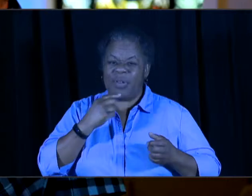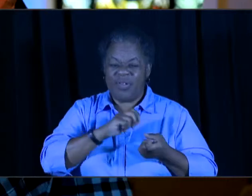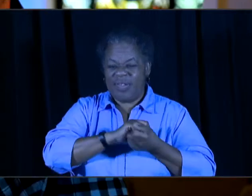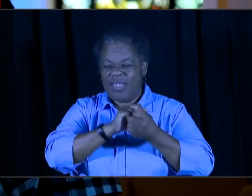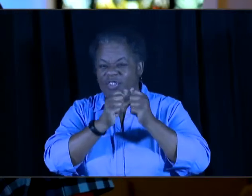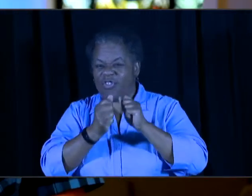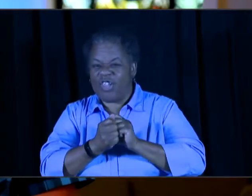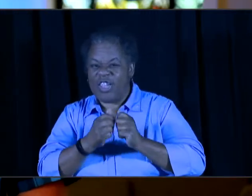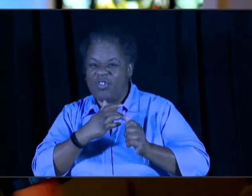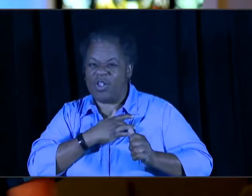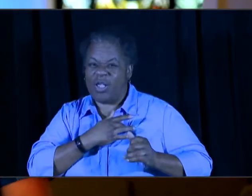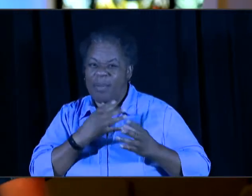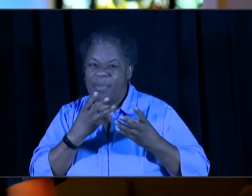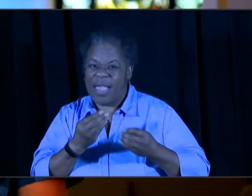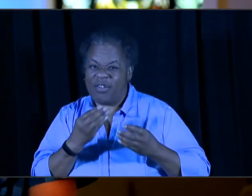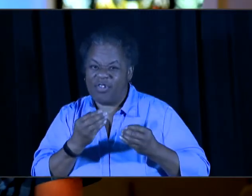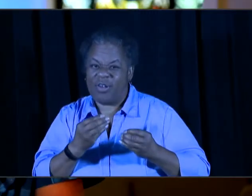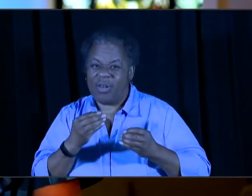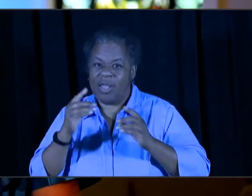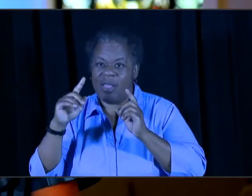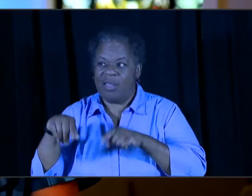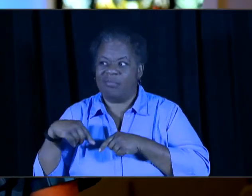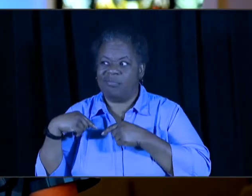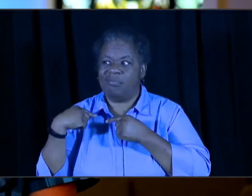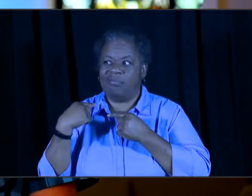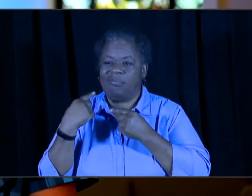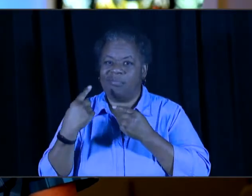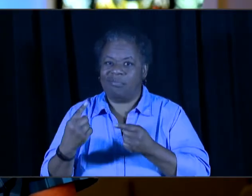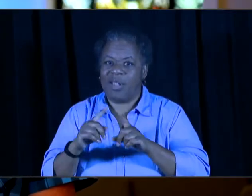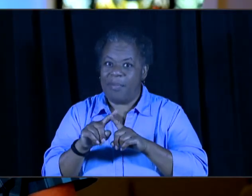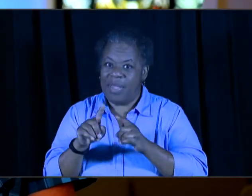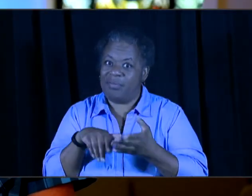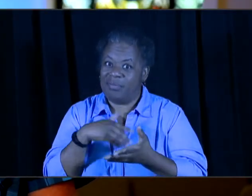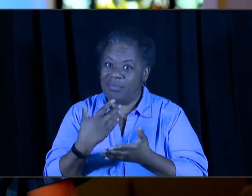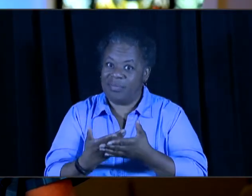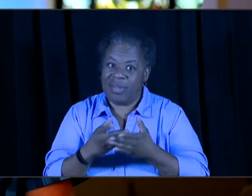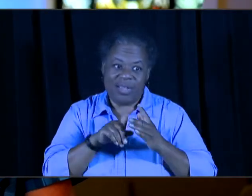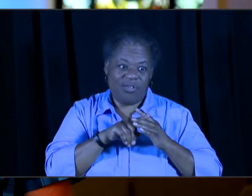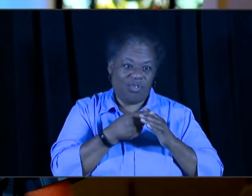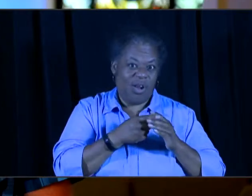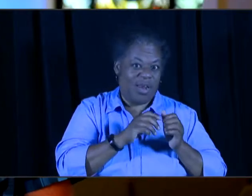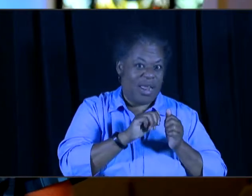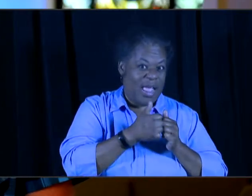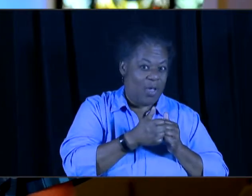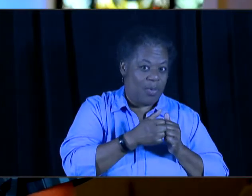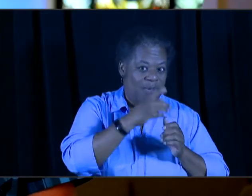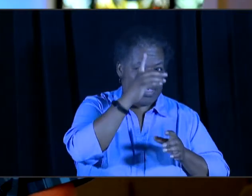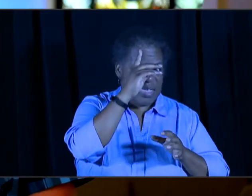It took a while, but she got there, and it began with a decision.